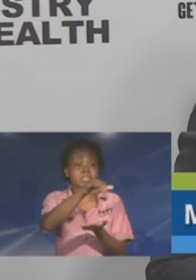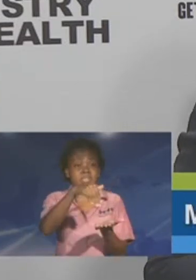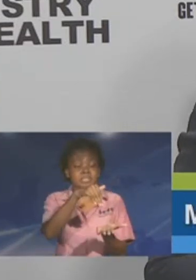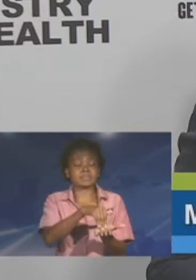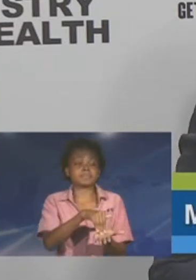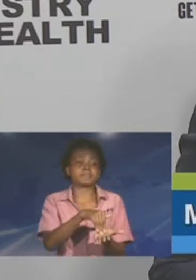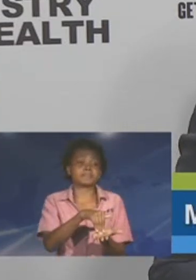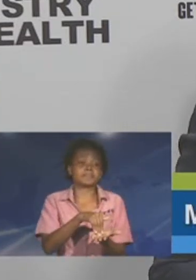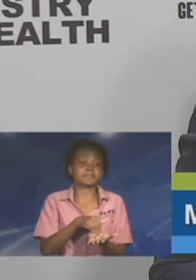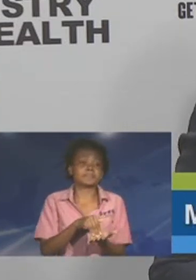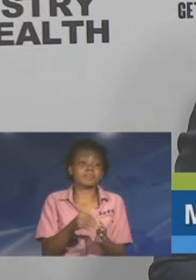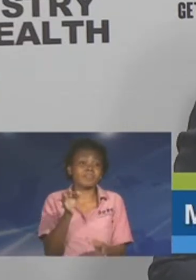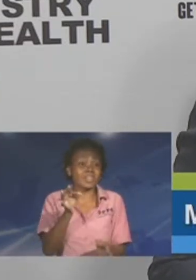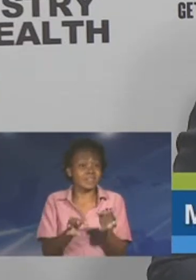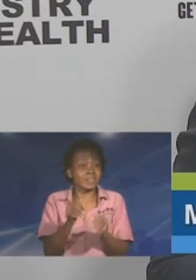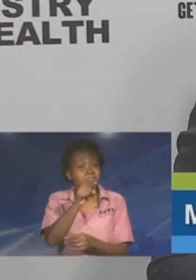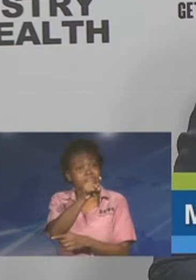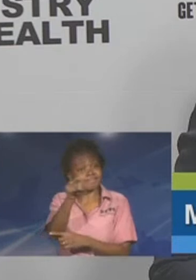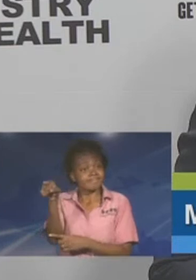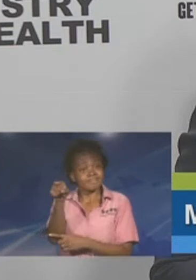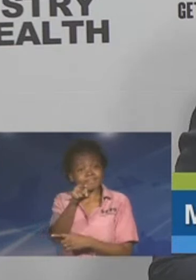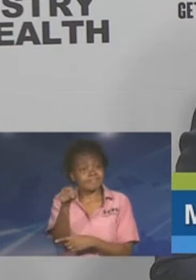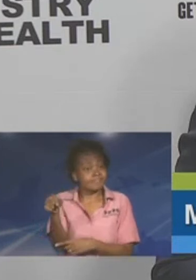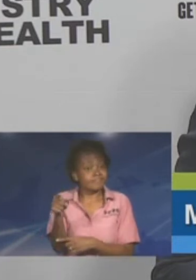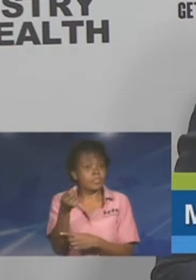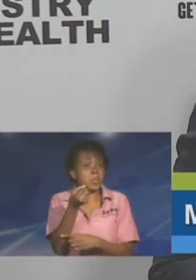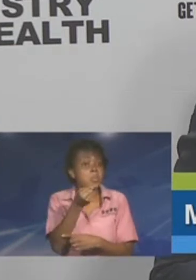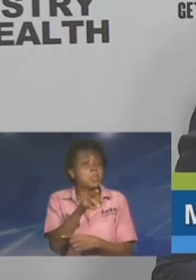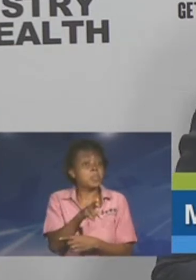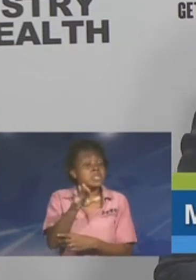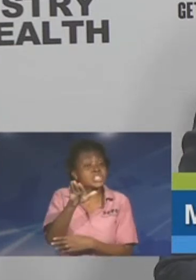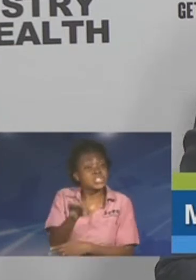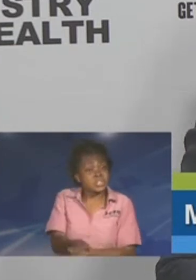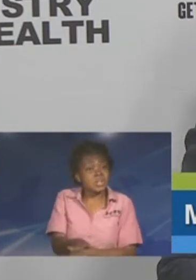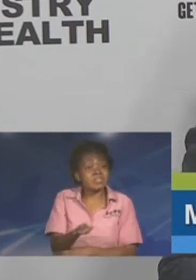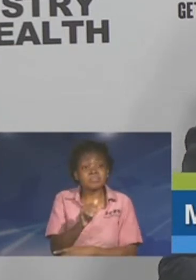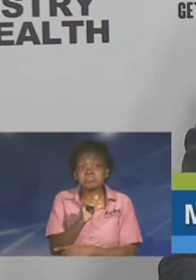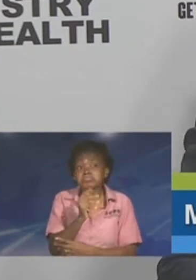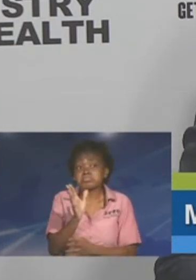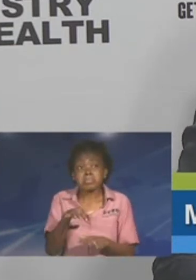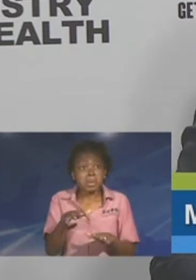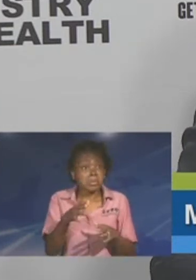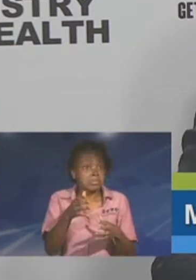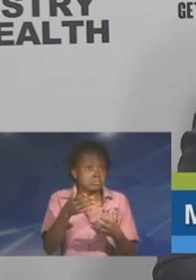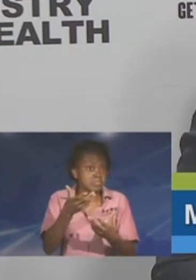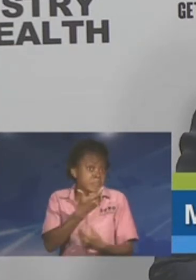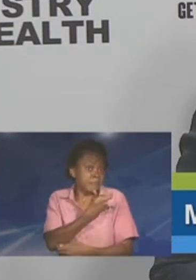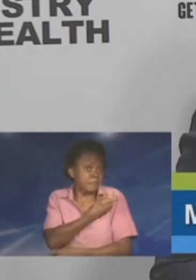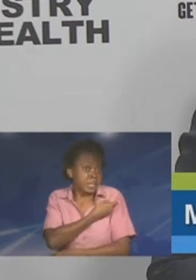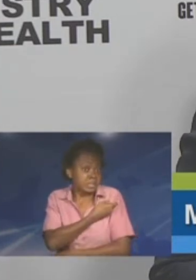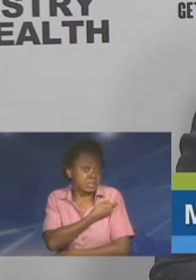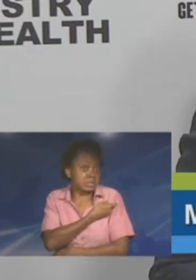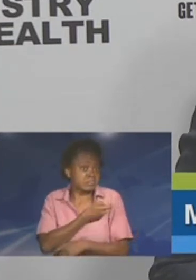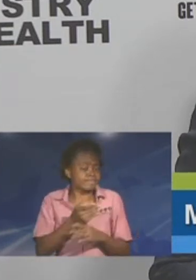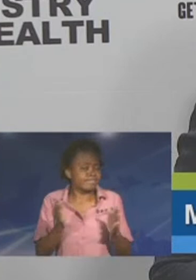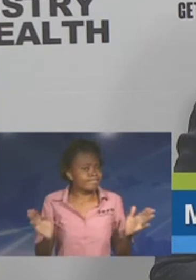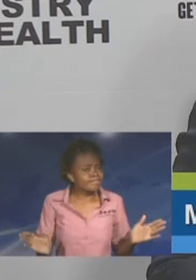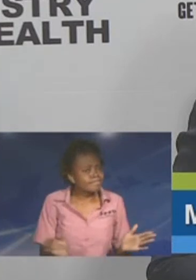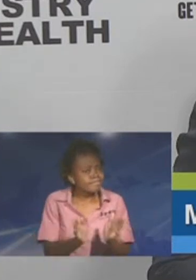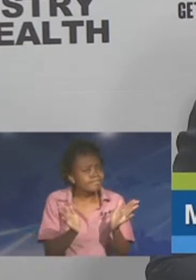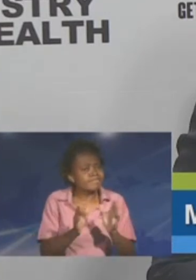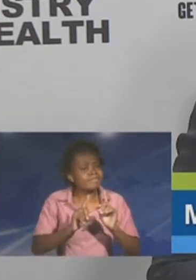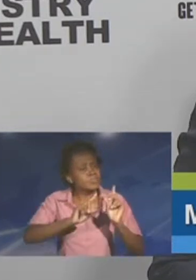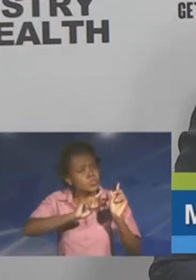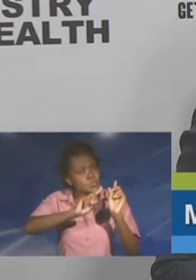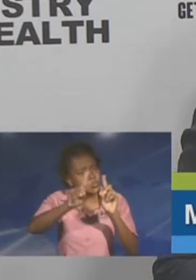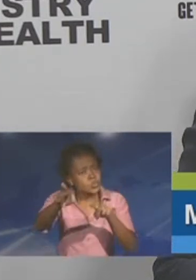if you or your child or your teen haven't received the COVID-19 vaccine as yet, we encourage you to ensure that